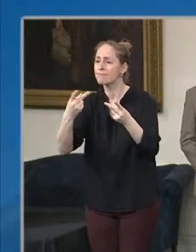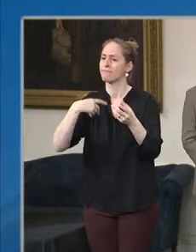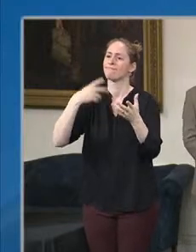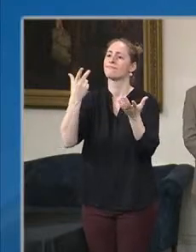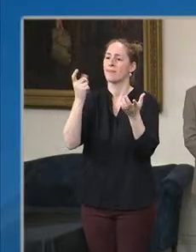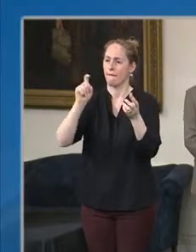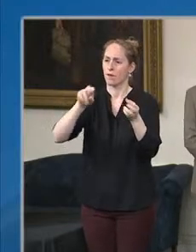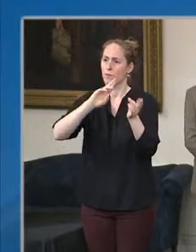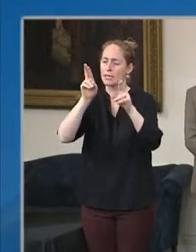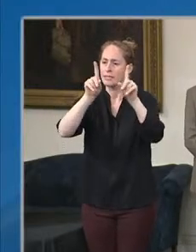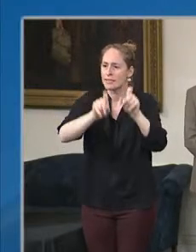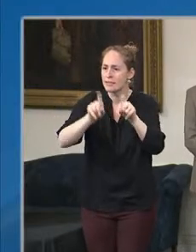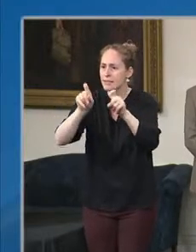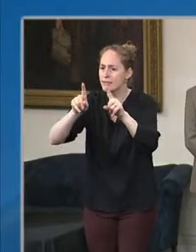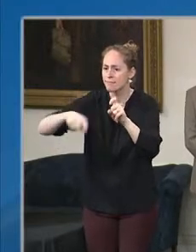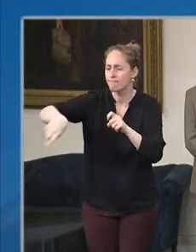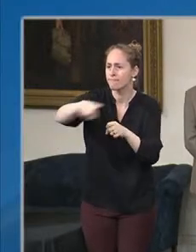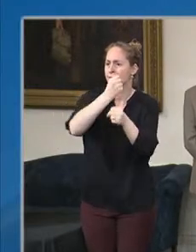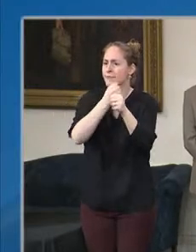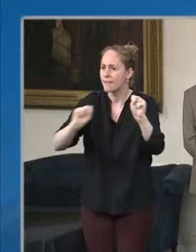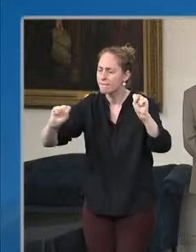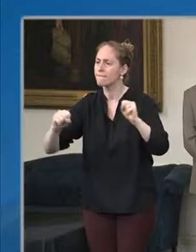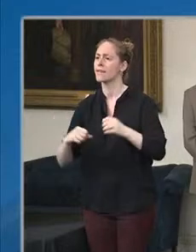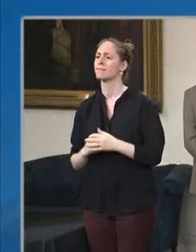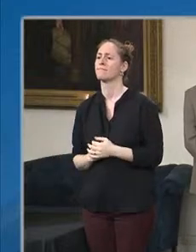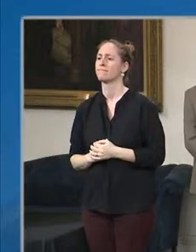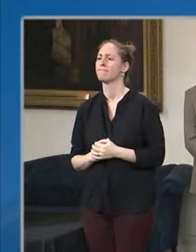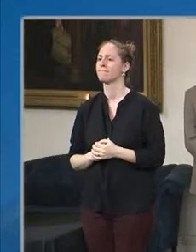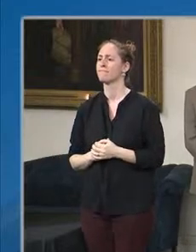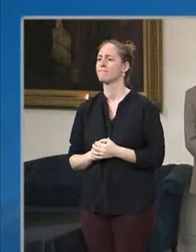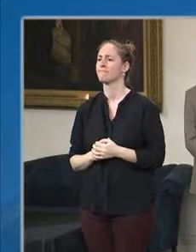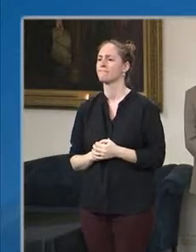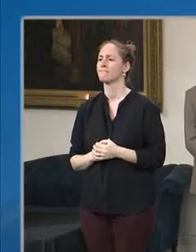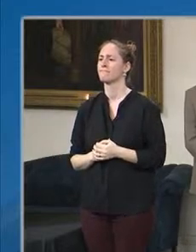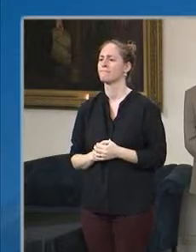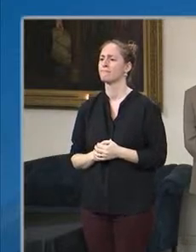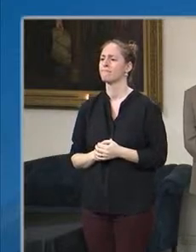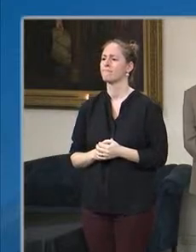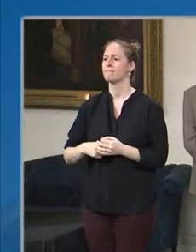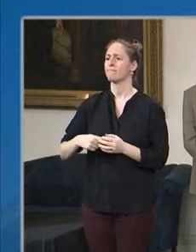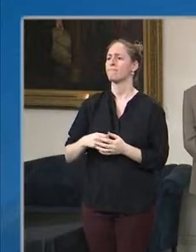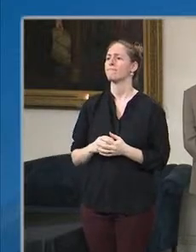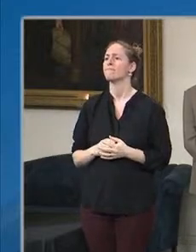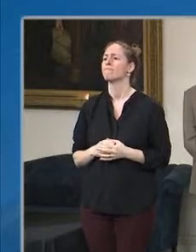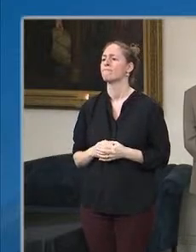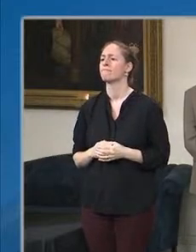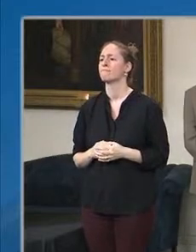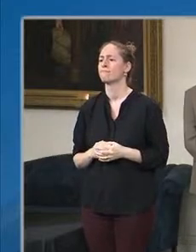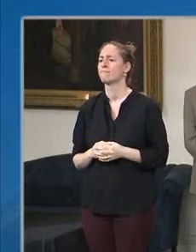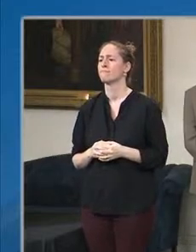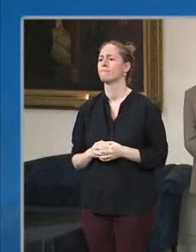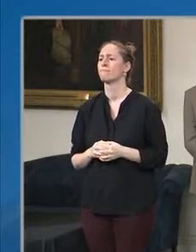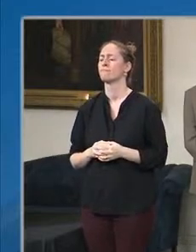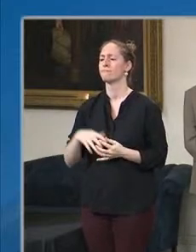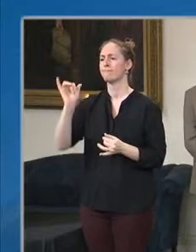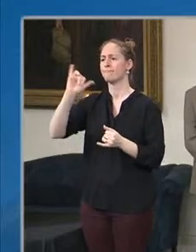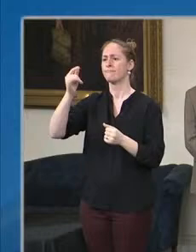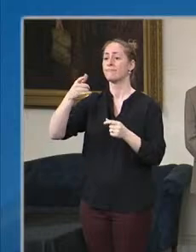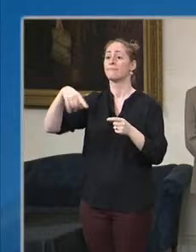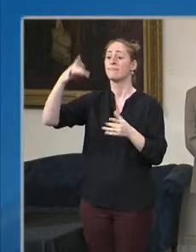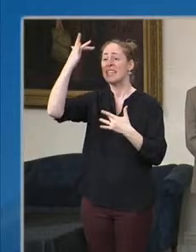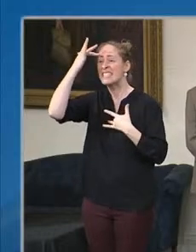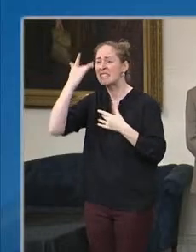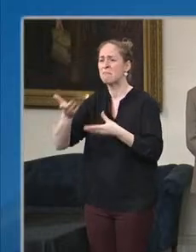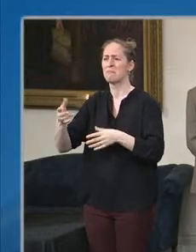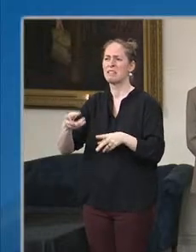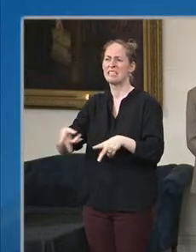assist with outbreaks. We provided additional assistance for food banks, foster care, and tenants, and we